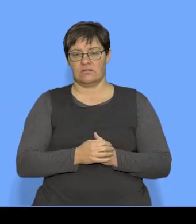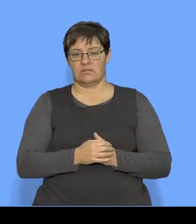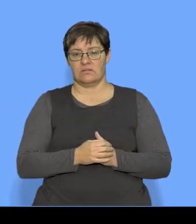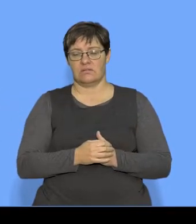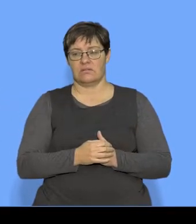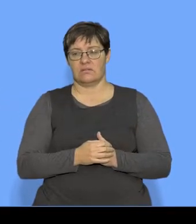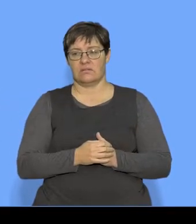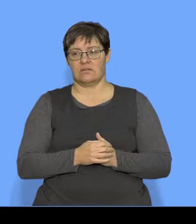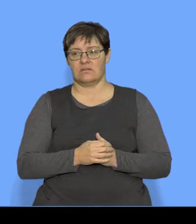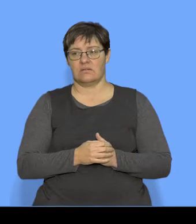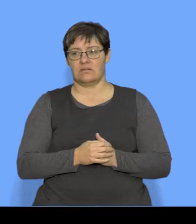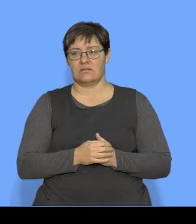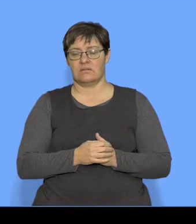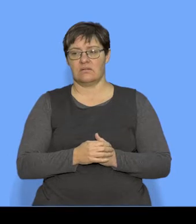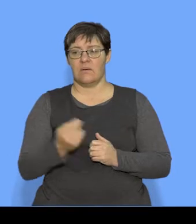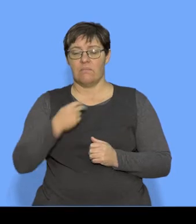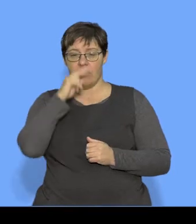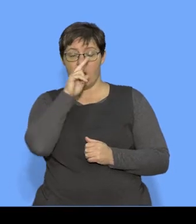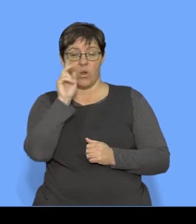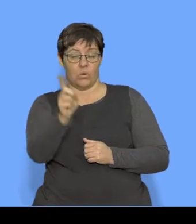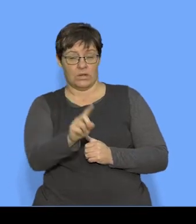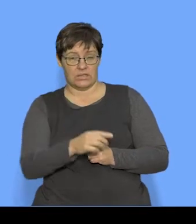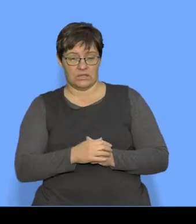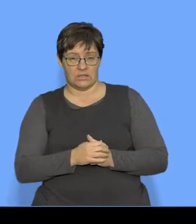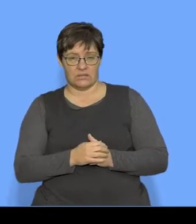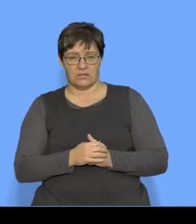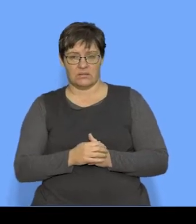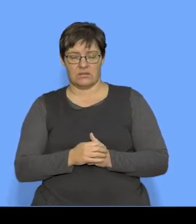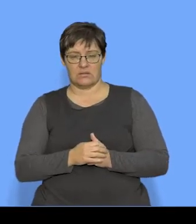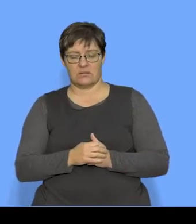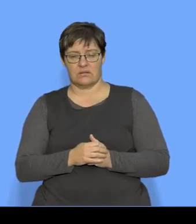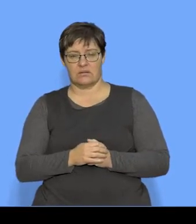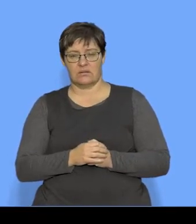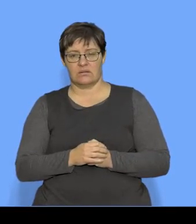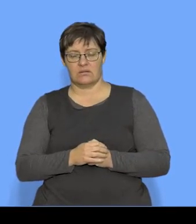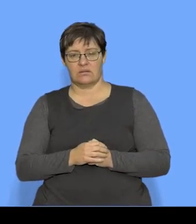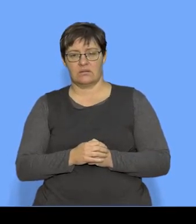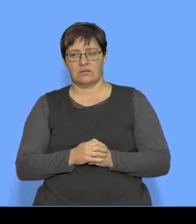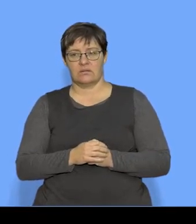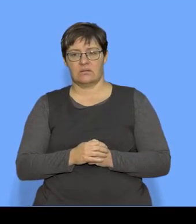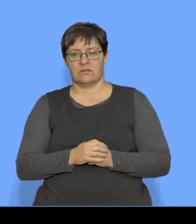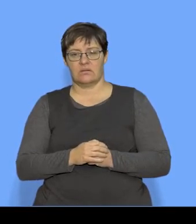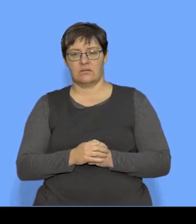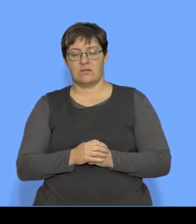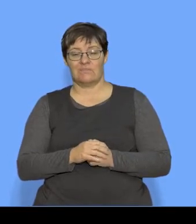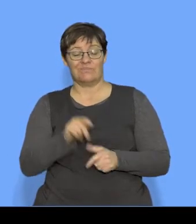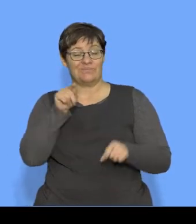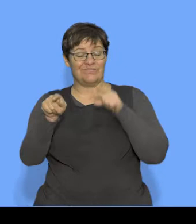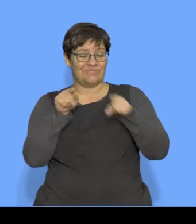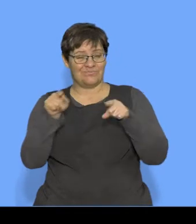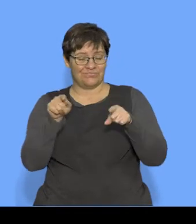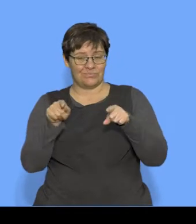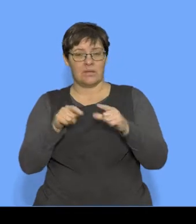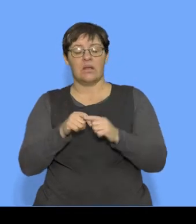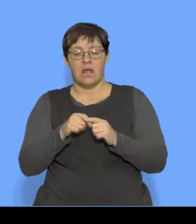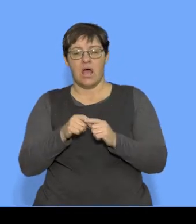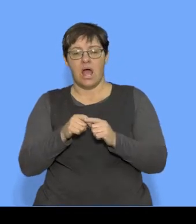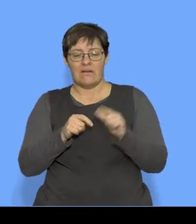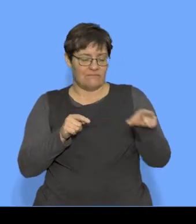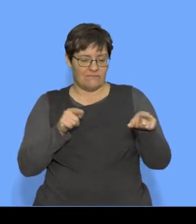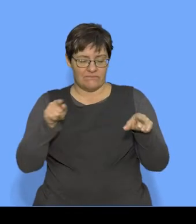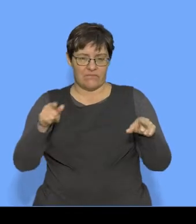IJH, right? So I'm going to look at what if these two triangles